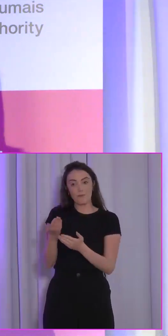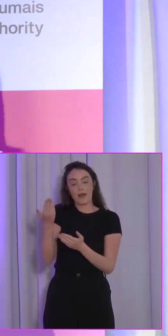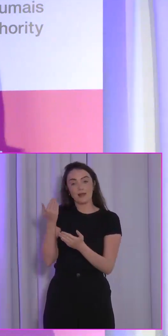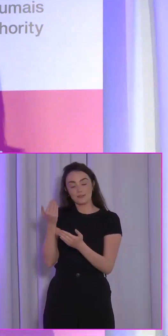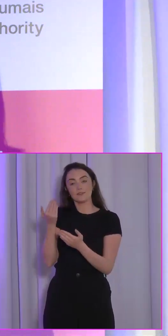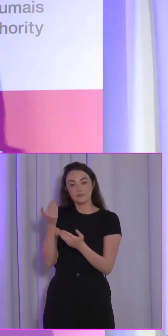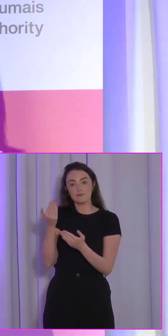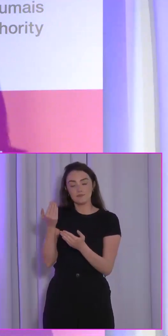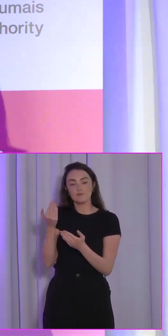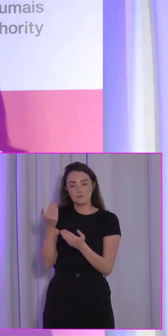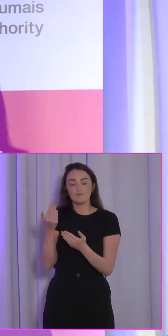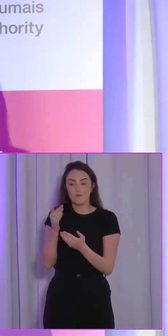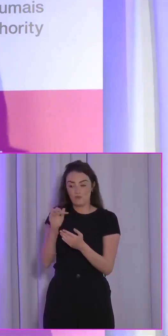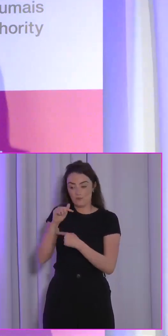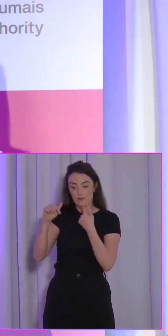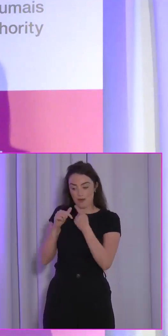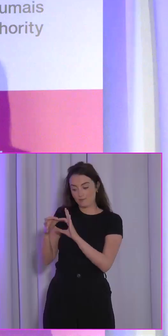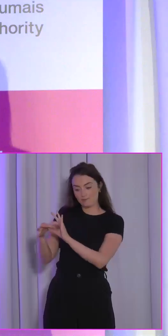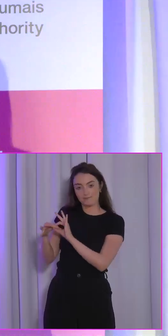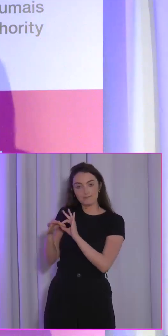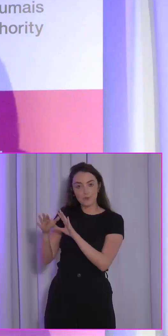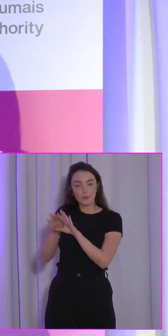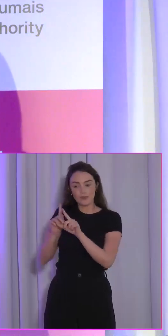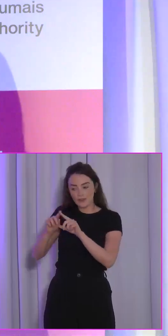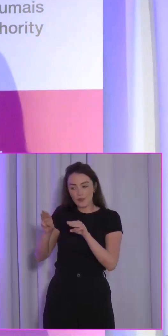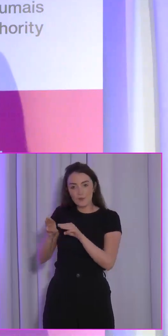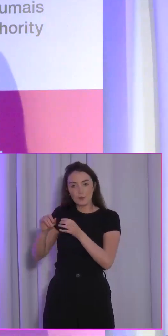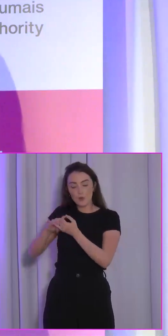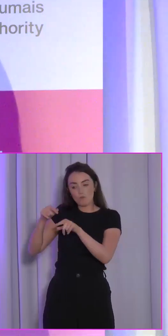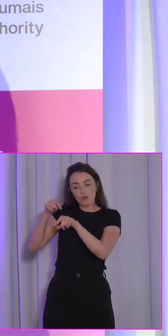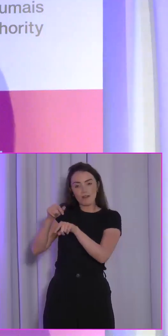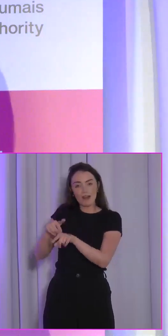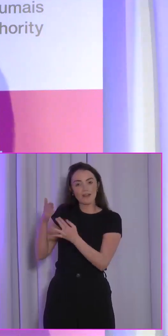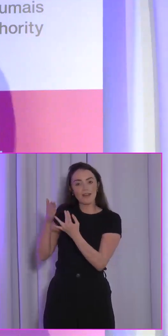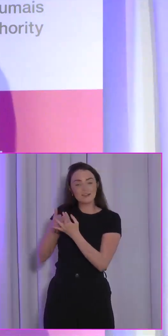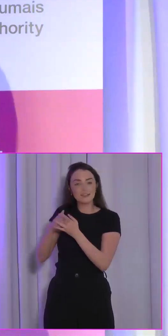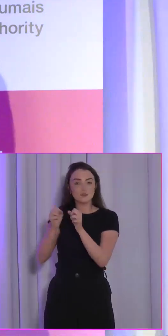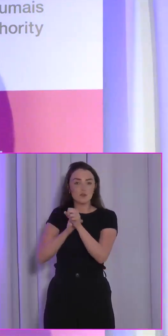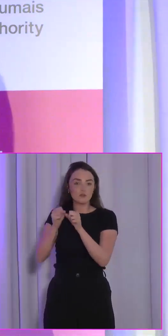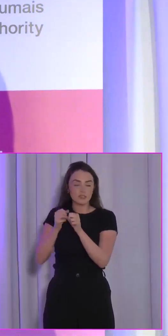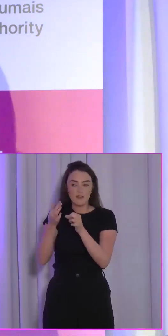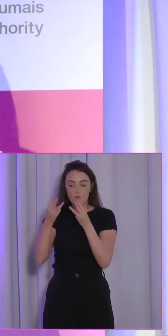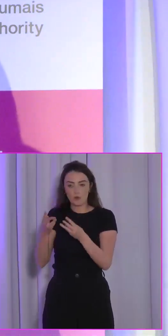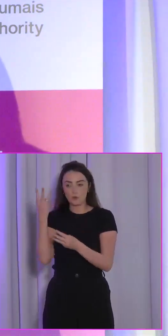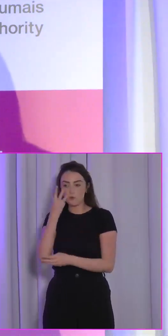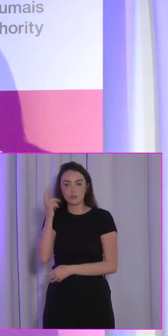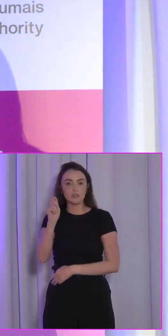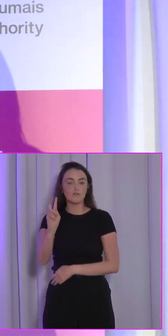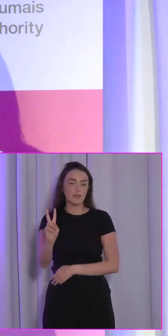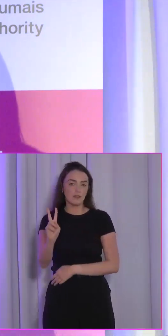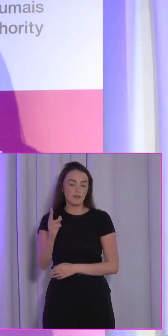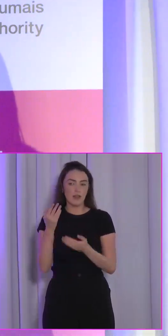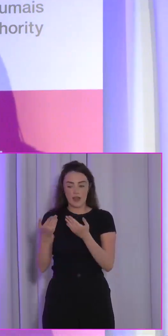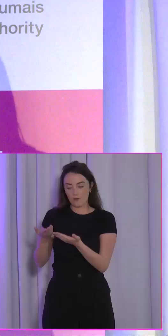past and how, from our engagement with people who rely on access services to watch television, and how